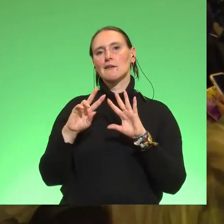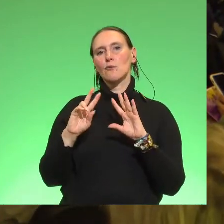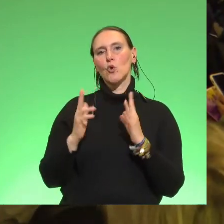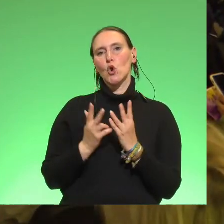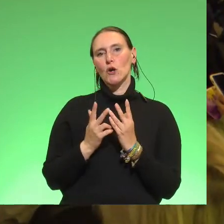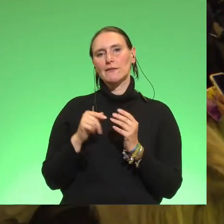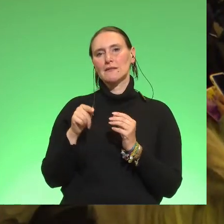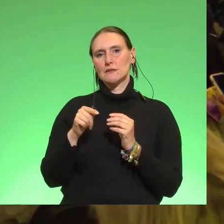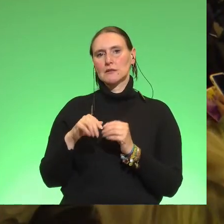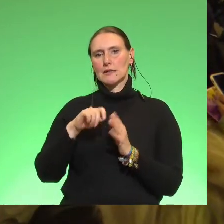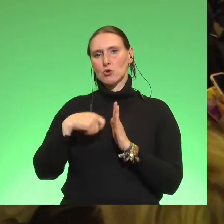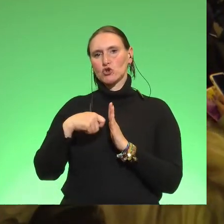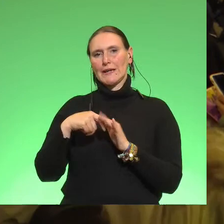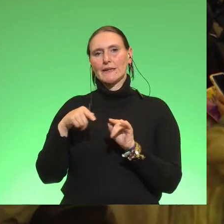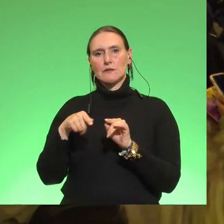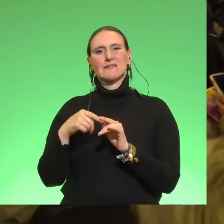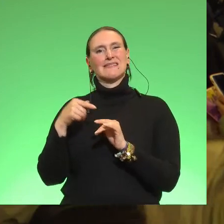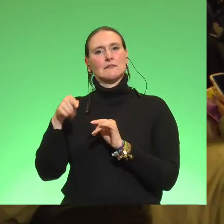Thank you.